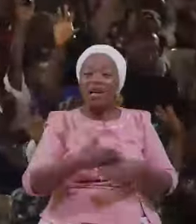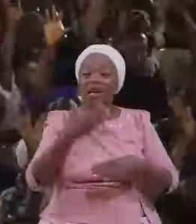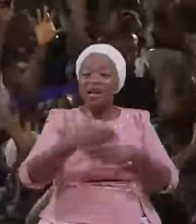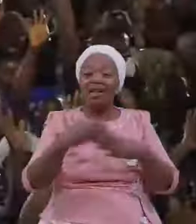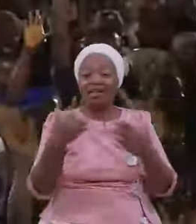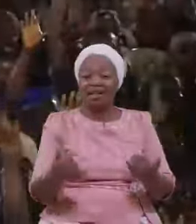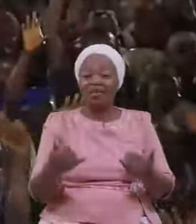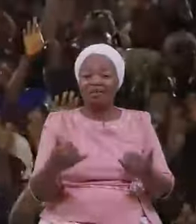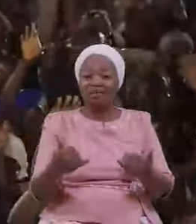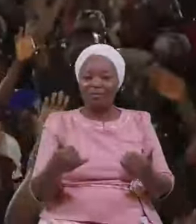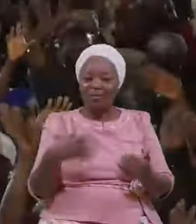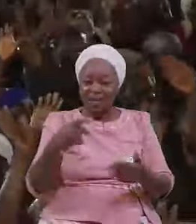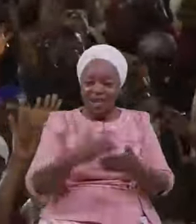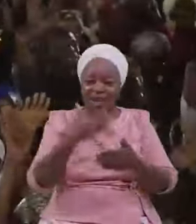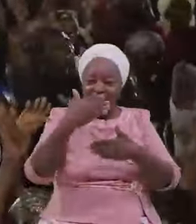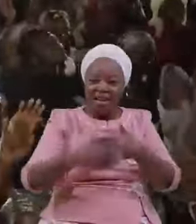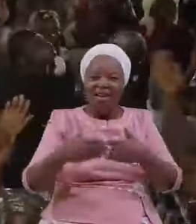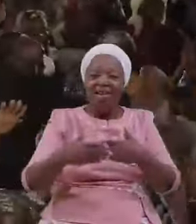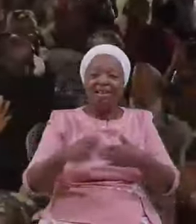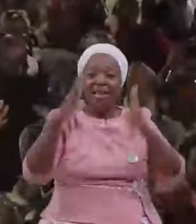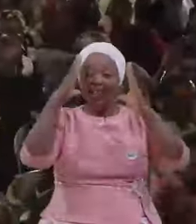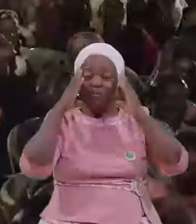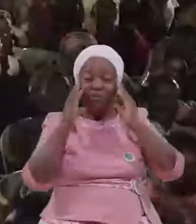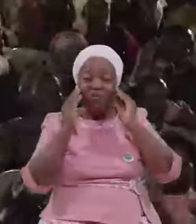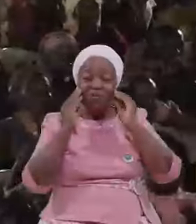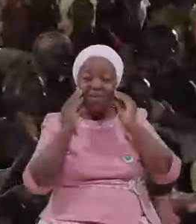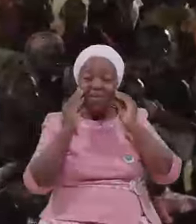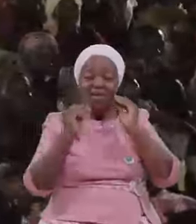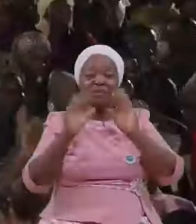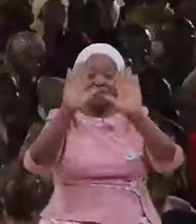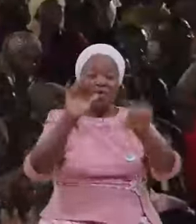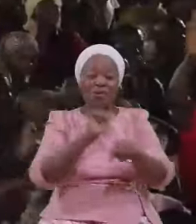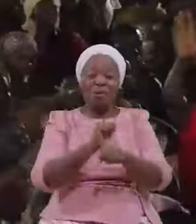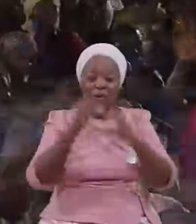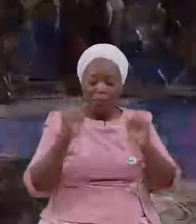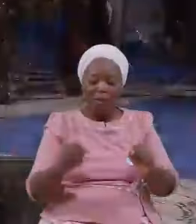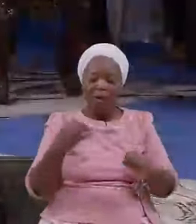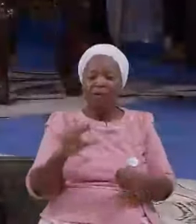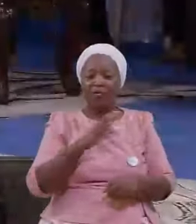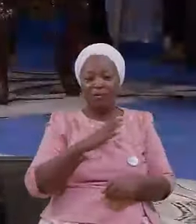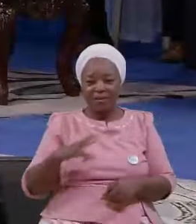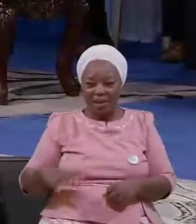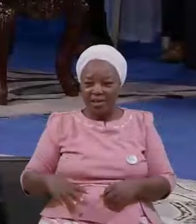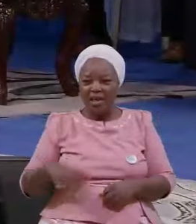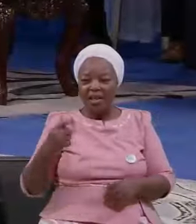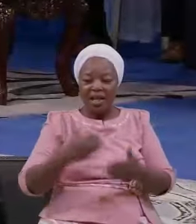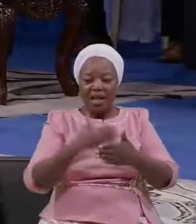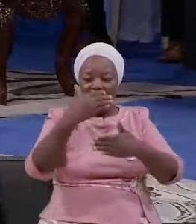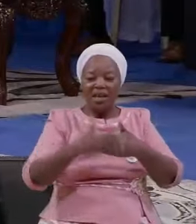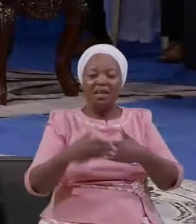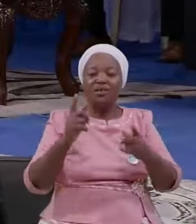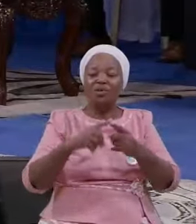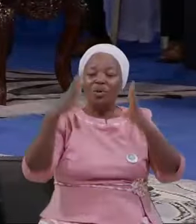The next to experience the miracle power of Christ. The next to experience